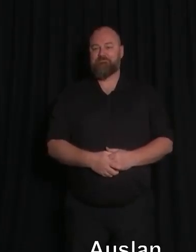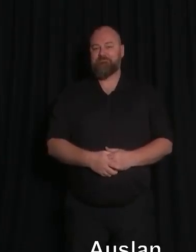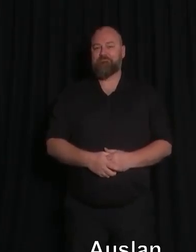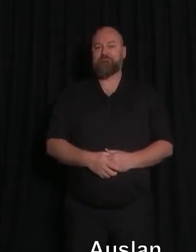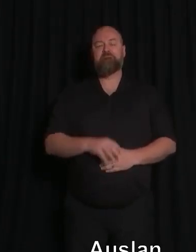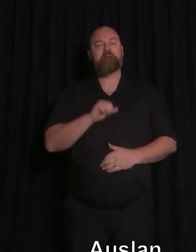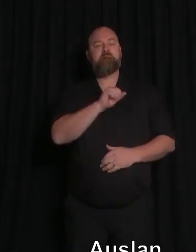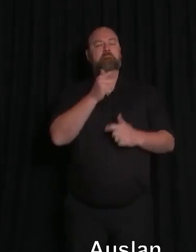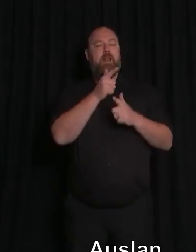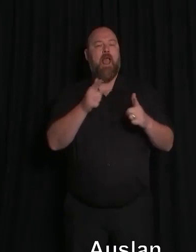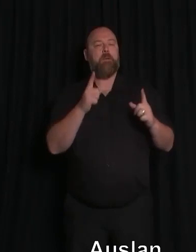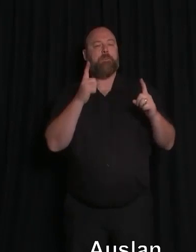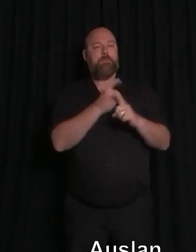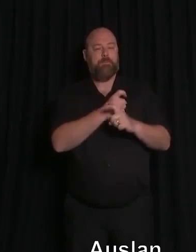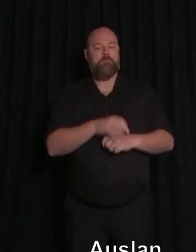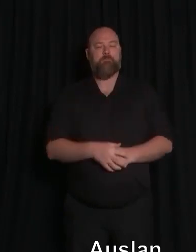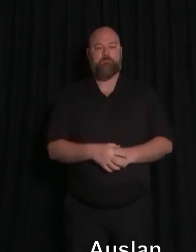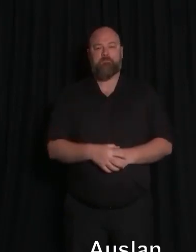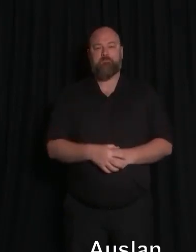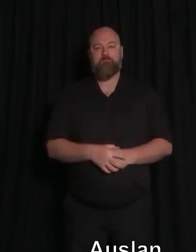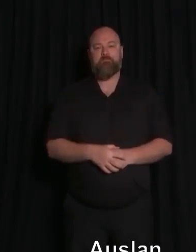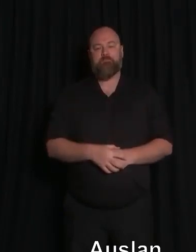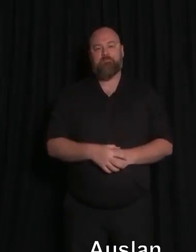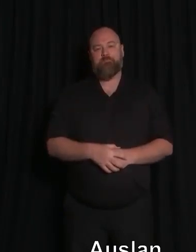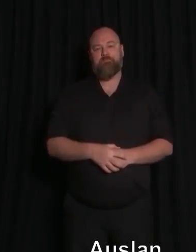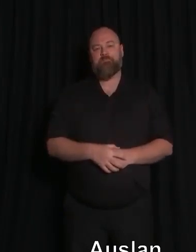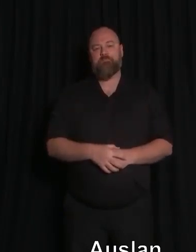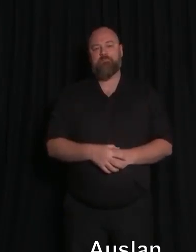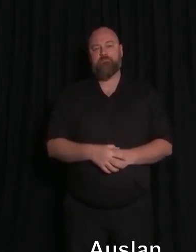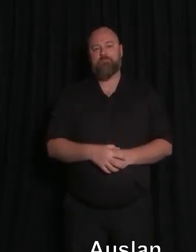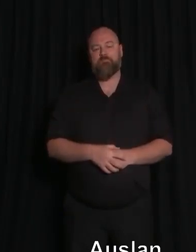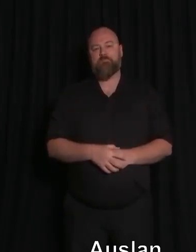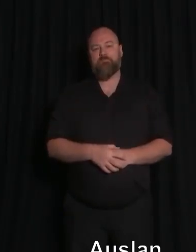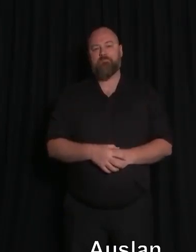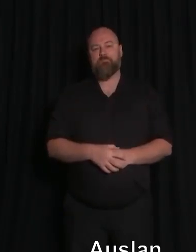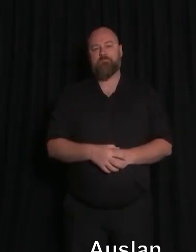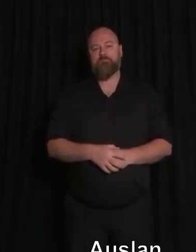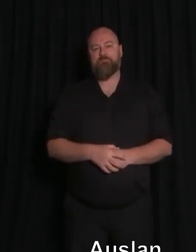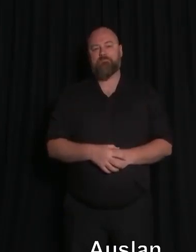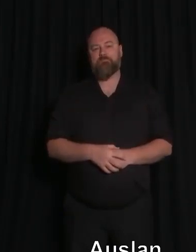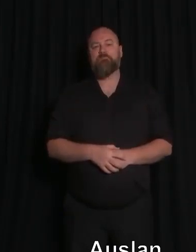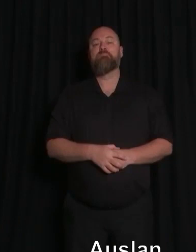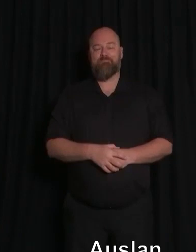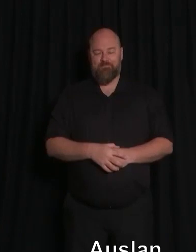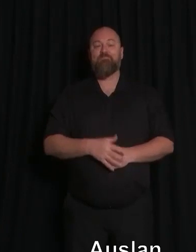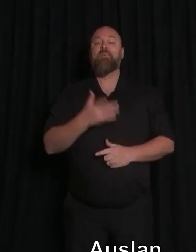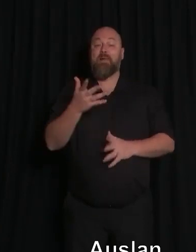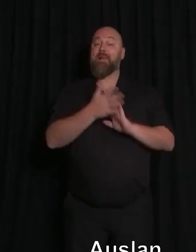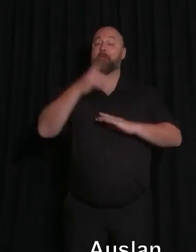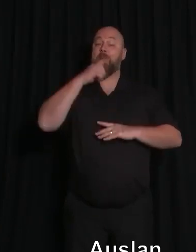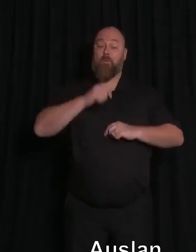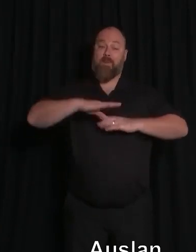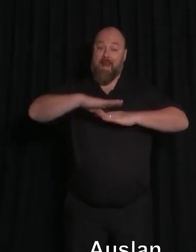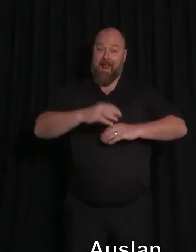Gujari Gumarua, Inga mana, Inga reo, Raurangatira mā, Ngā mana whenua, the peoples of this land,